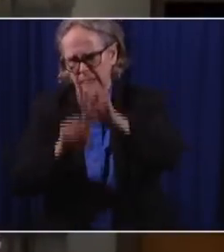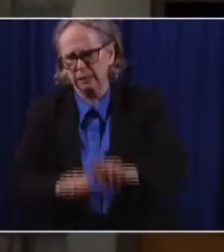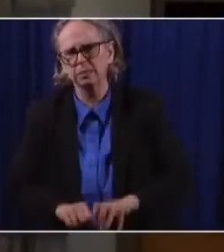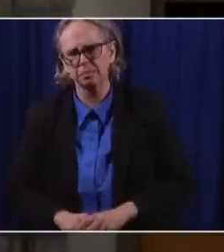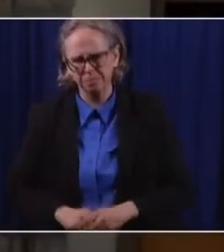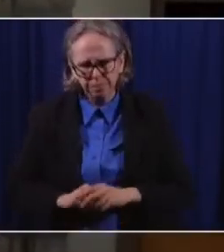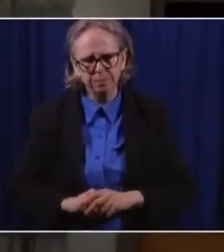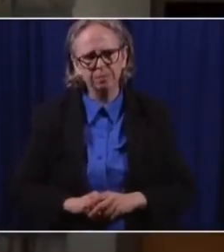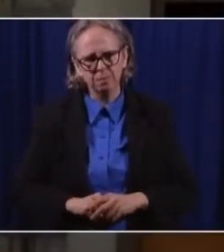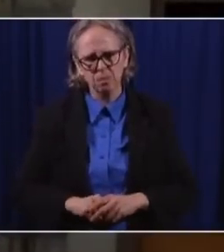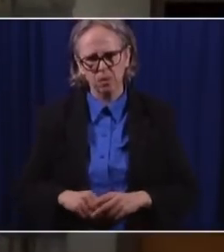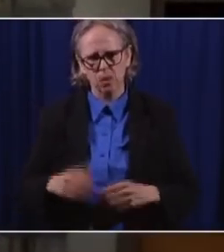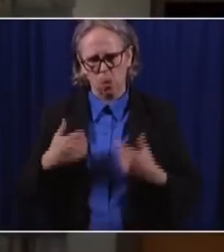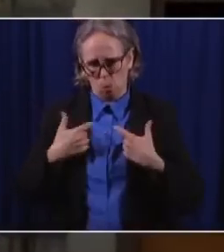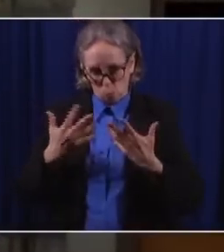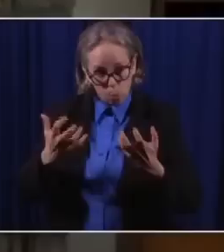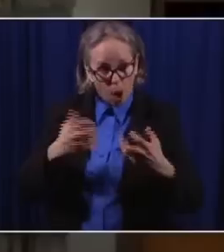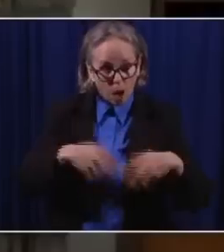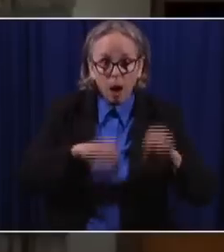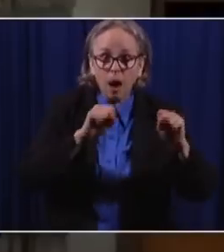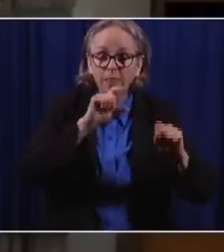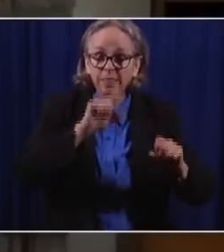okay, your call, but